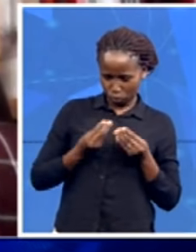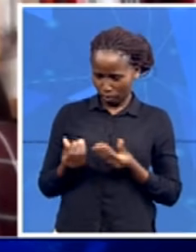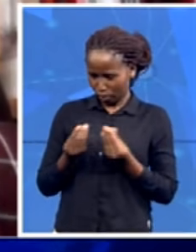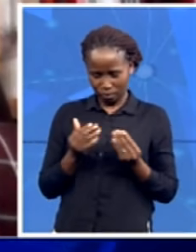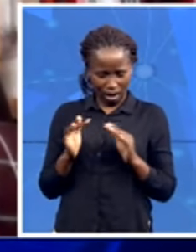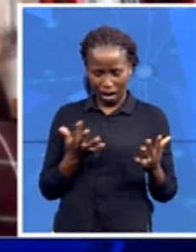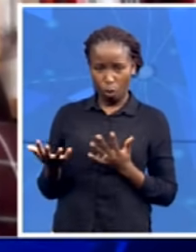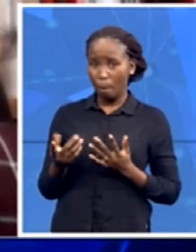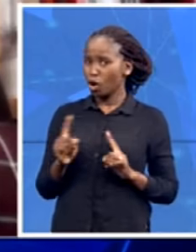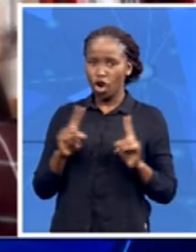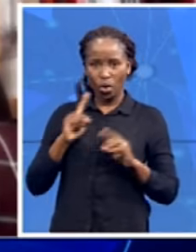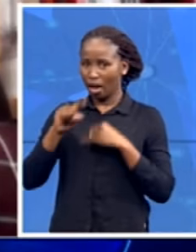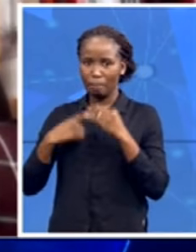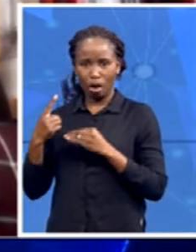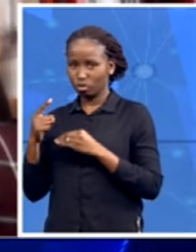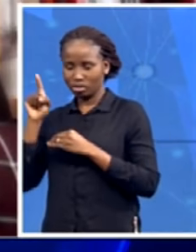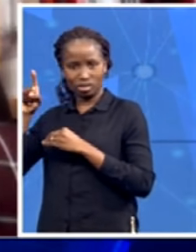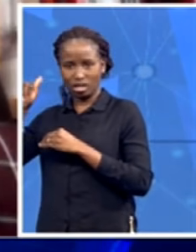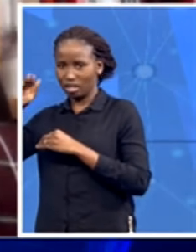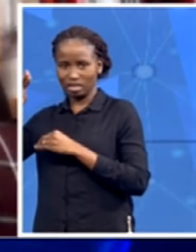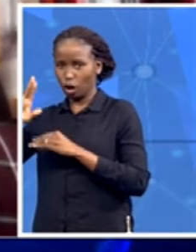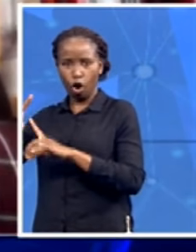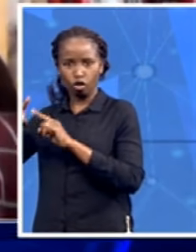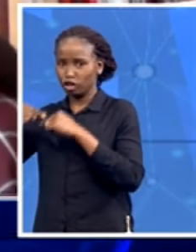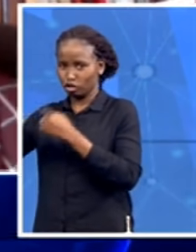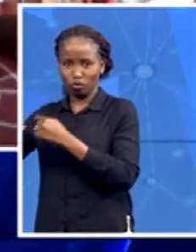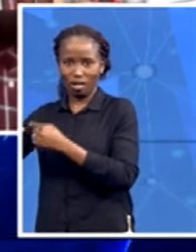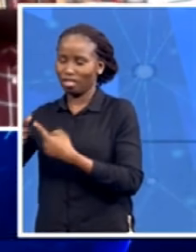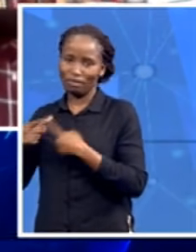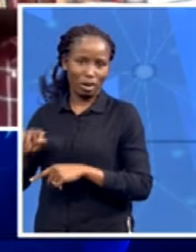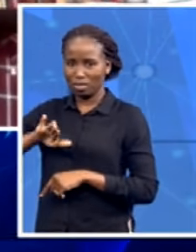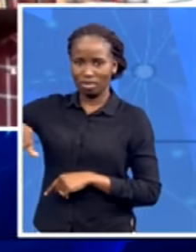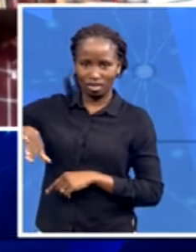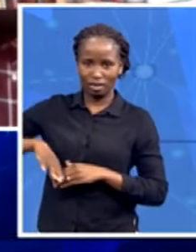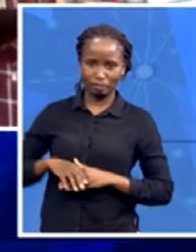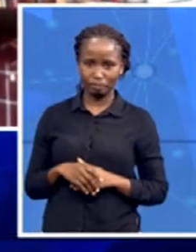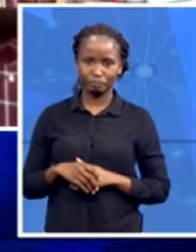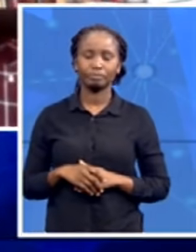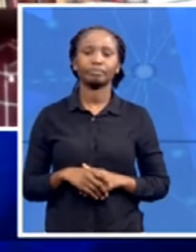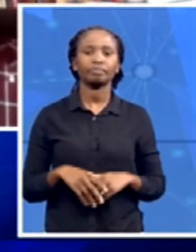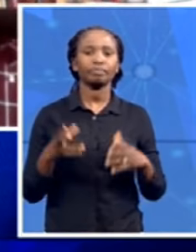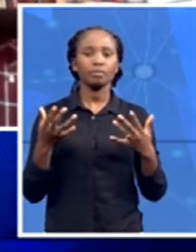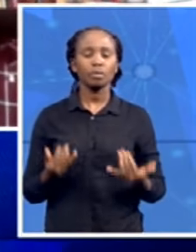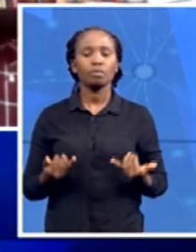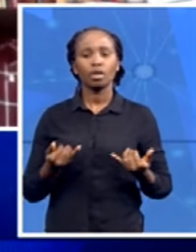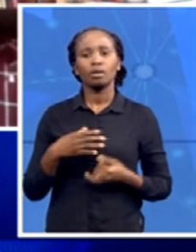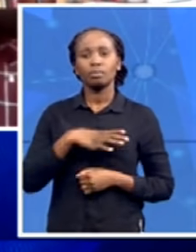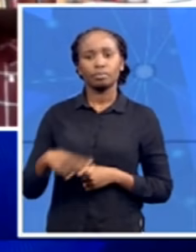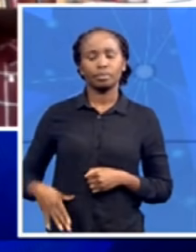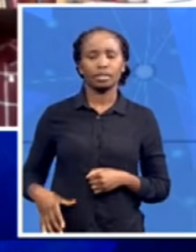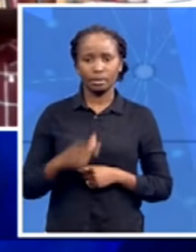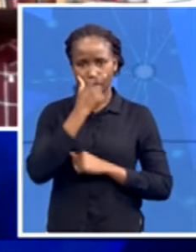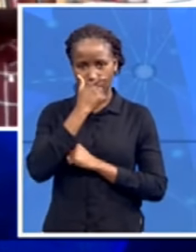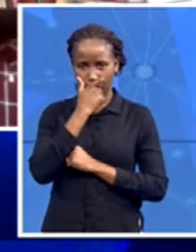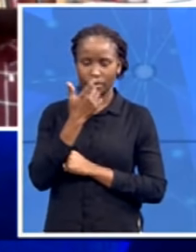liberation struggle. When President Cyril Ramaphosa gave a preview of the ANC manifesto that will be